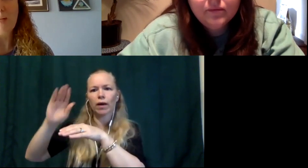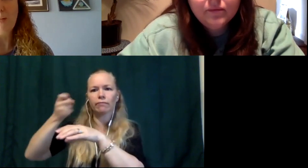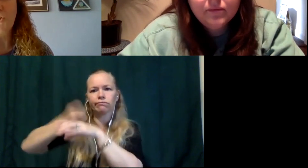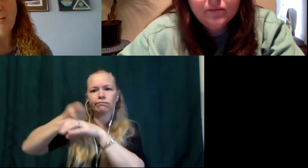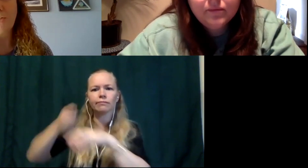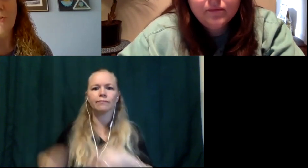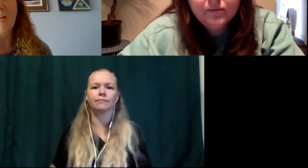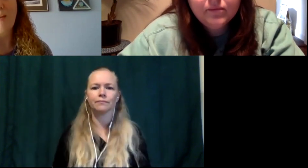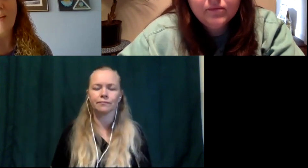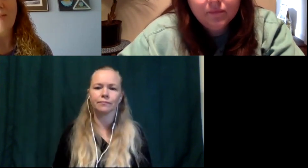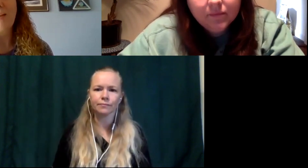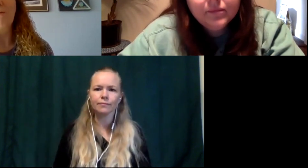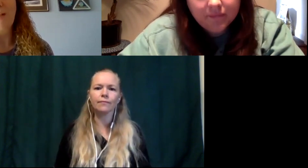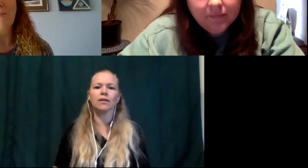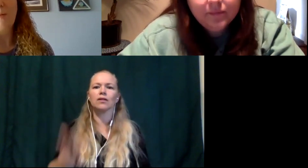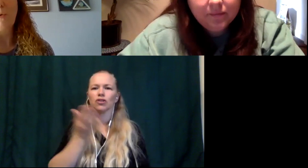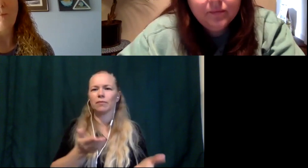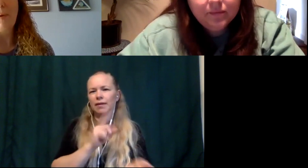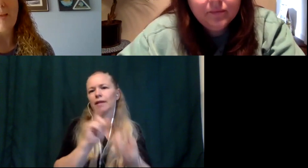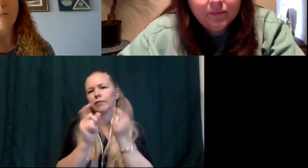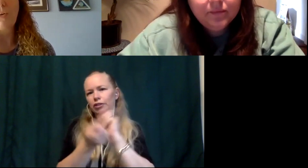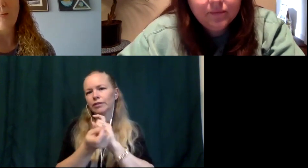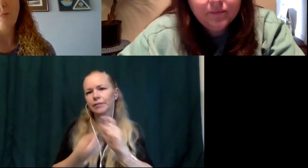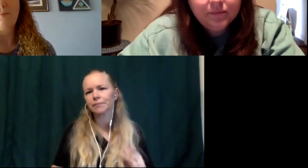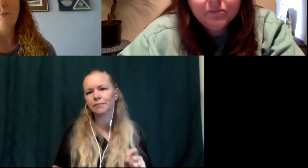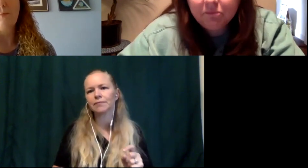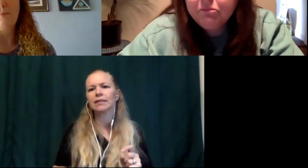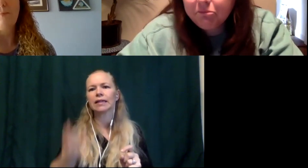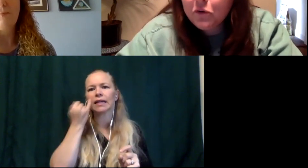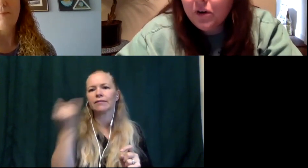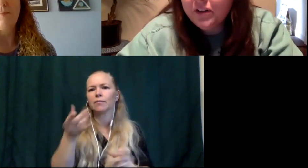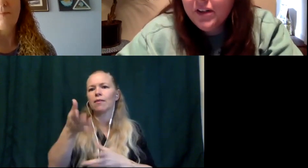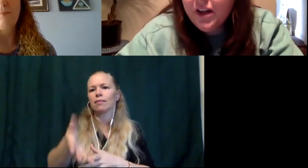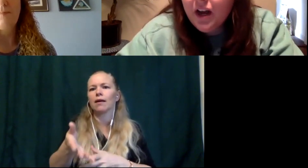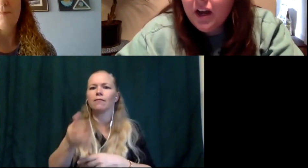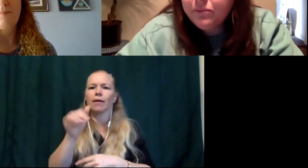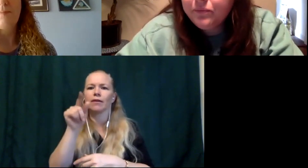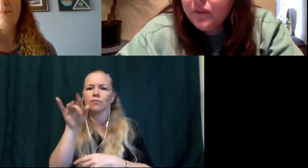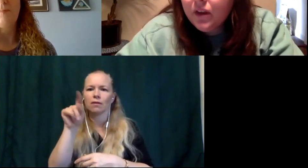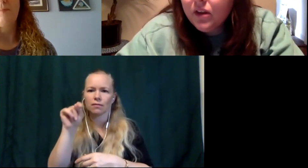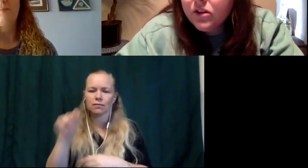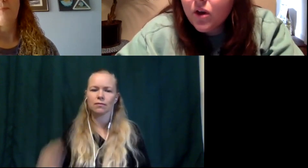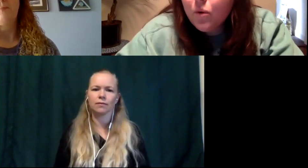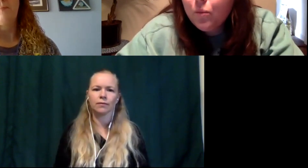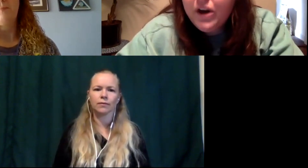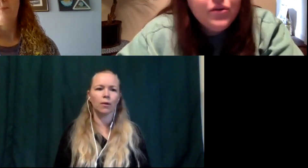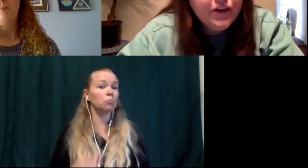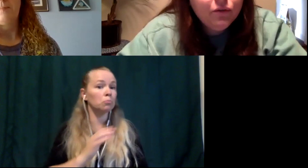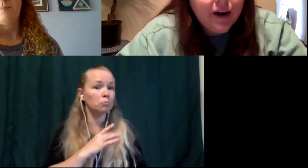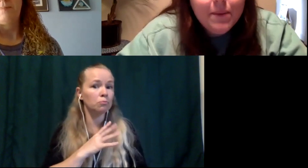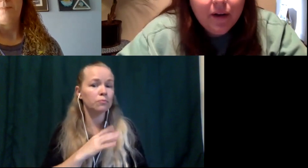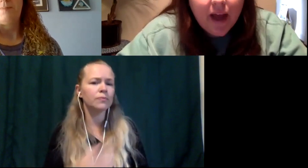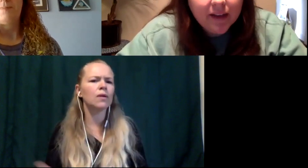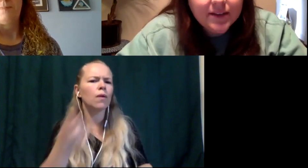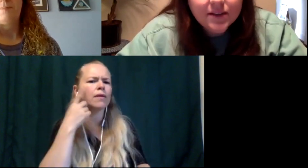that might change anything that was left on the moon by the astronauts. Cool. So what do you think